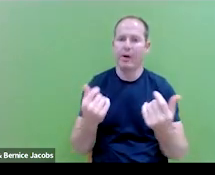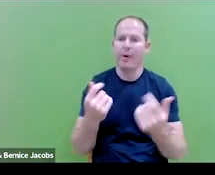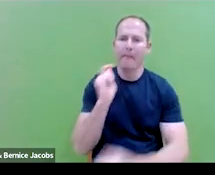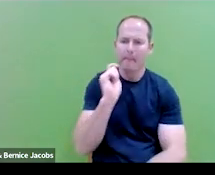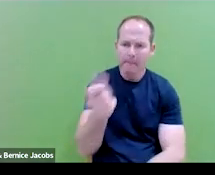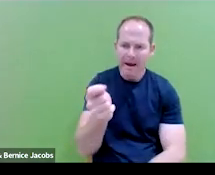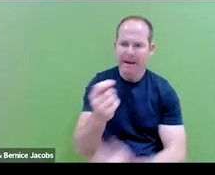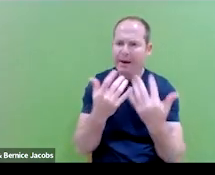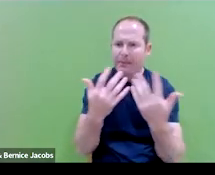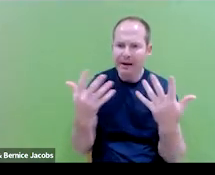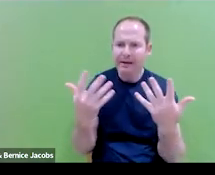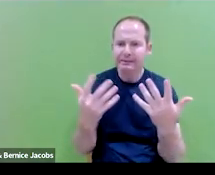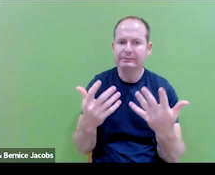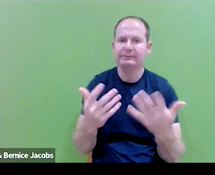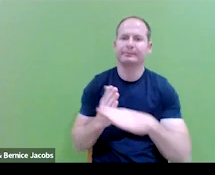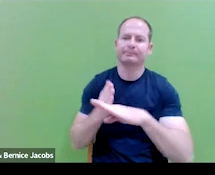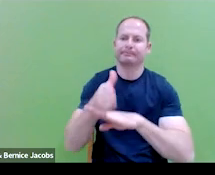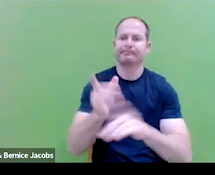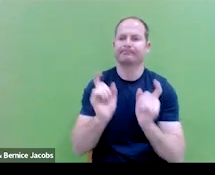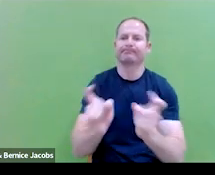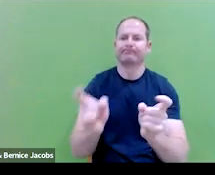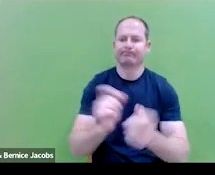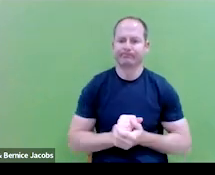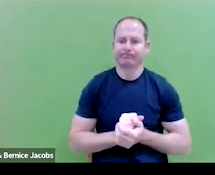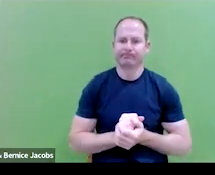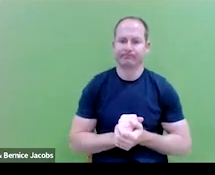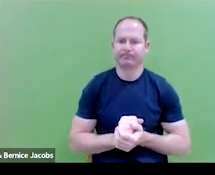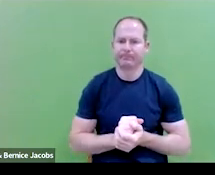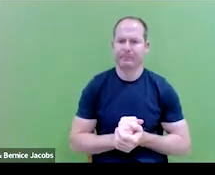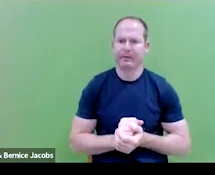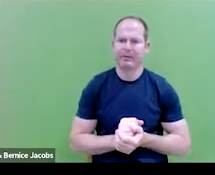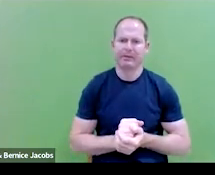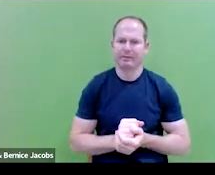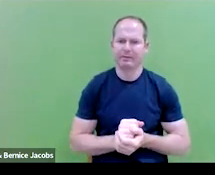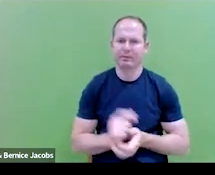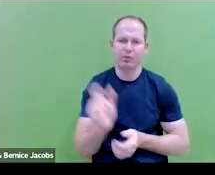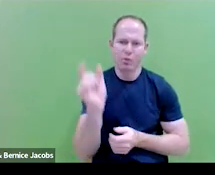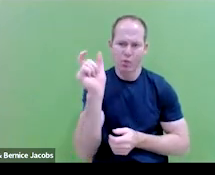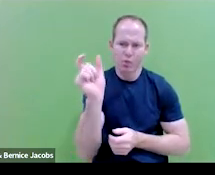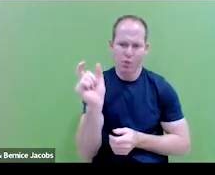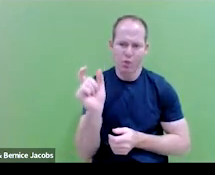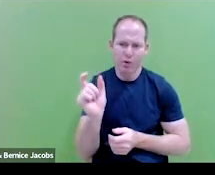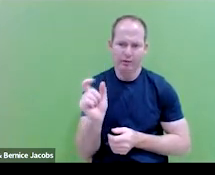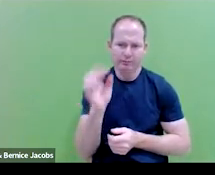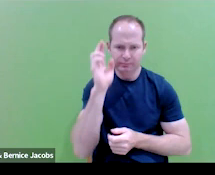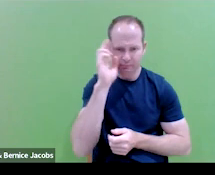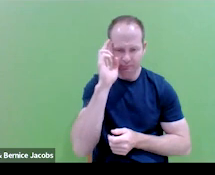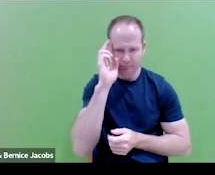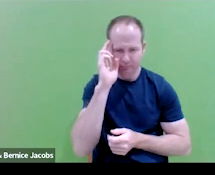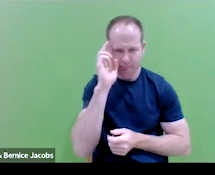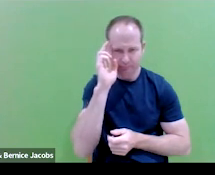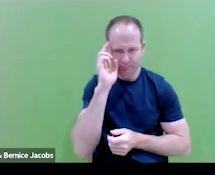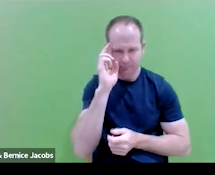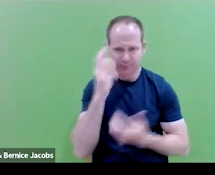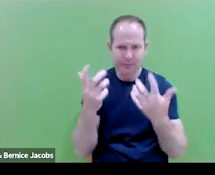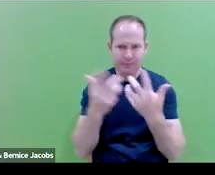So thinking to yourself, are there any of the letters that stand out for you in terms of what you think these would